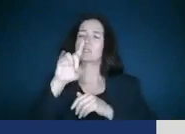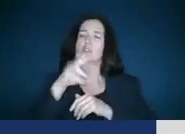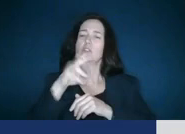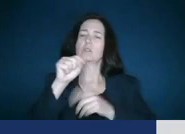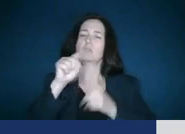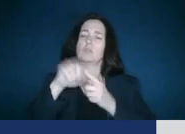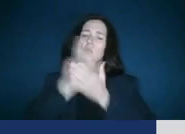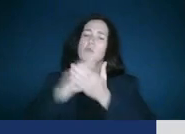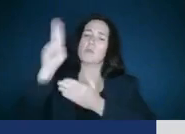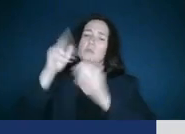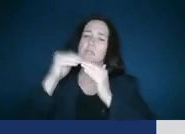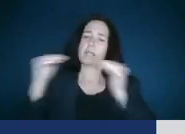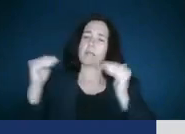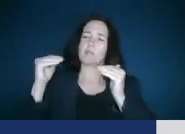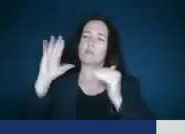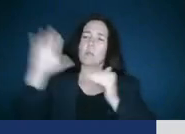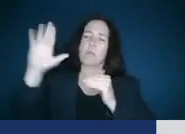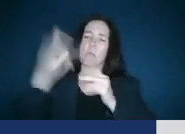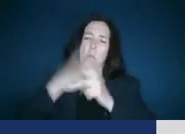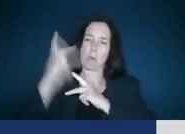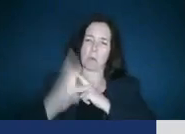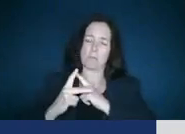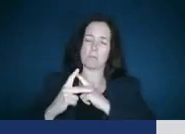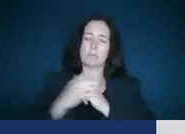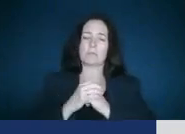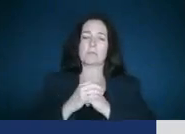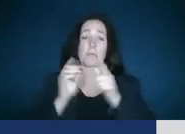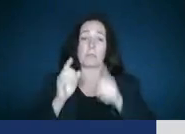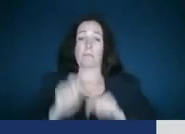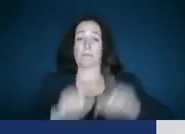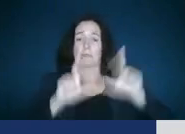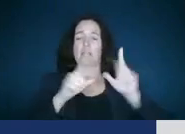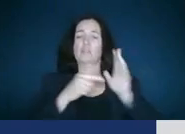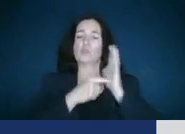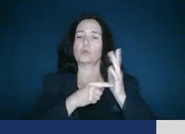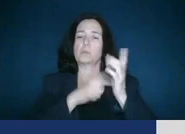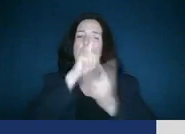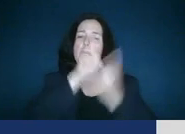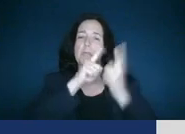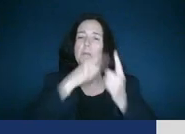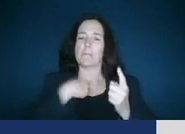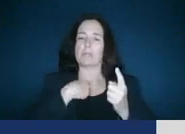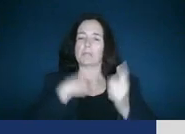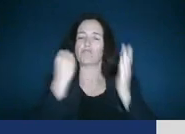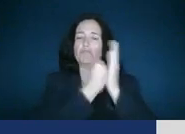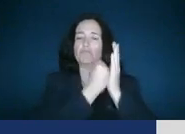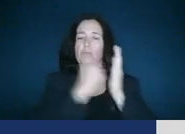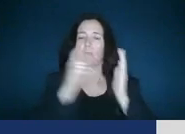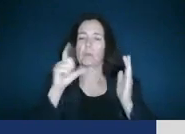level programs. And this slide contains the Mentor Me logo.